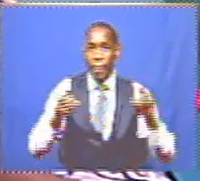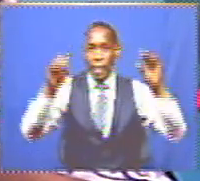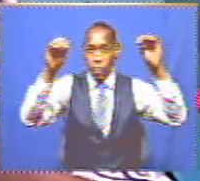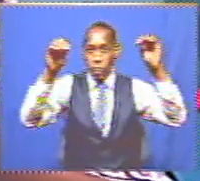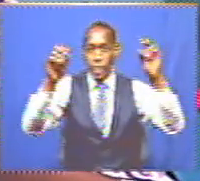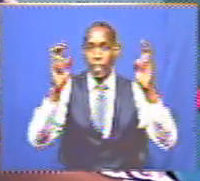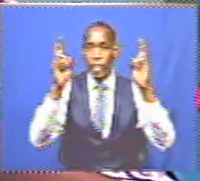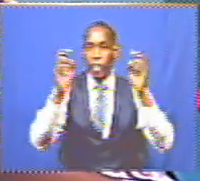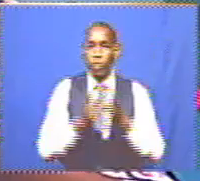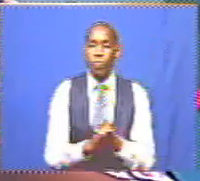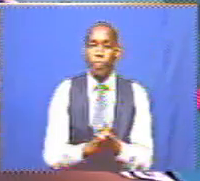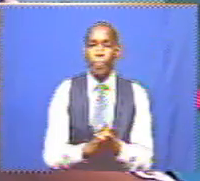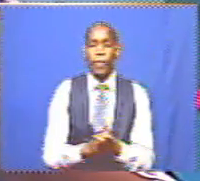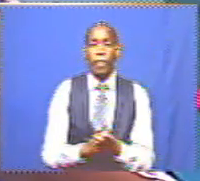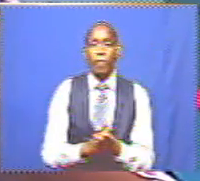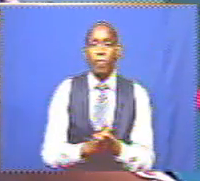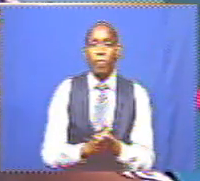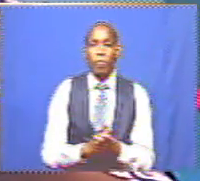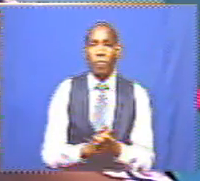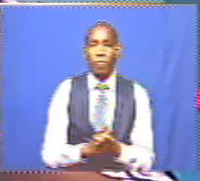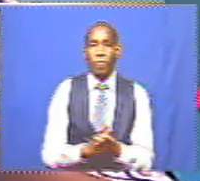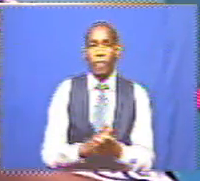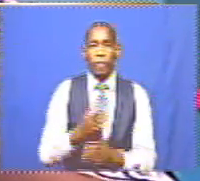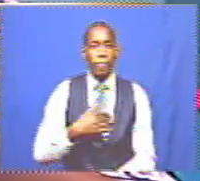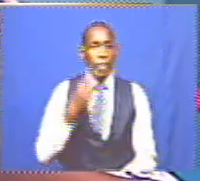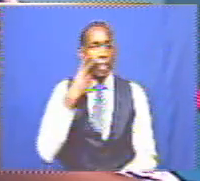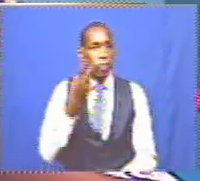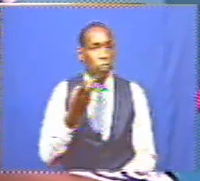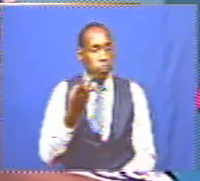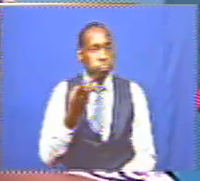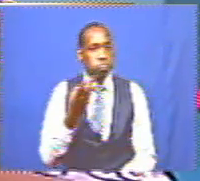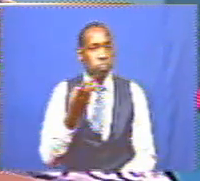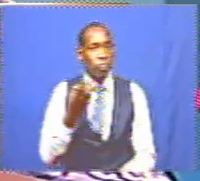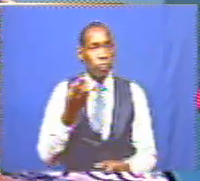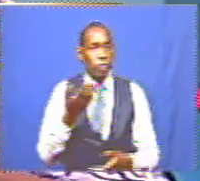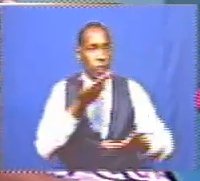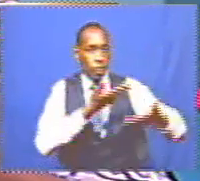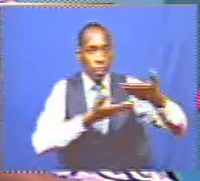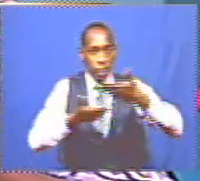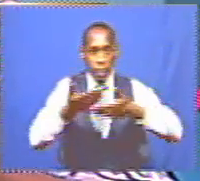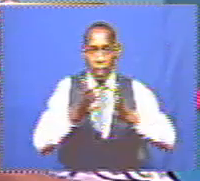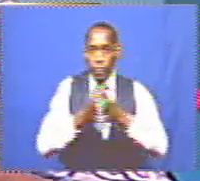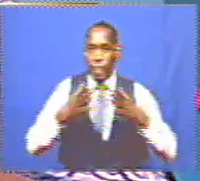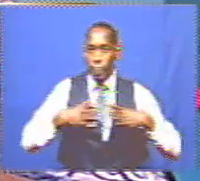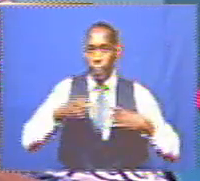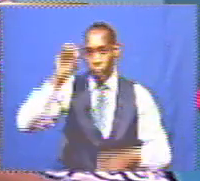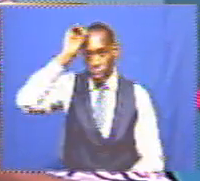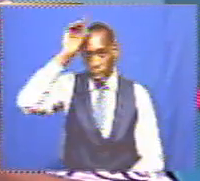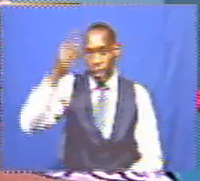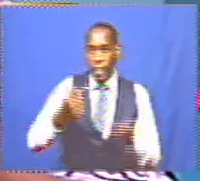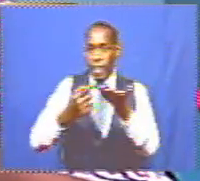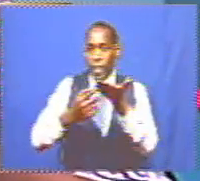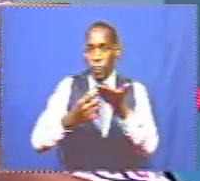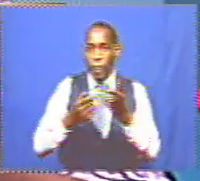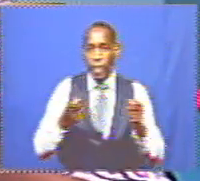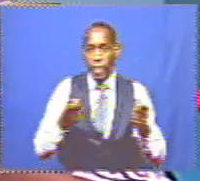on quality issues. So I found that relating now to the population of Kiambu, the Swahili radio station, the